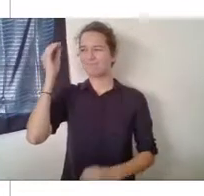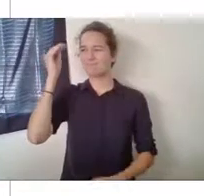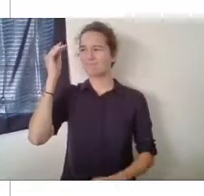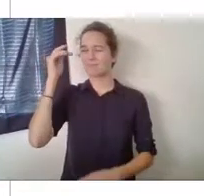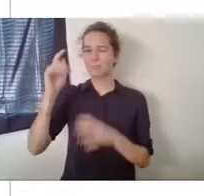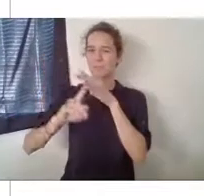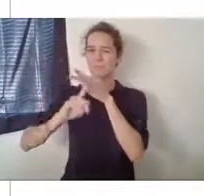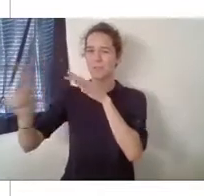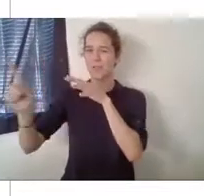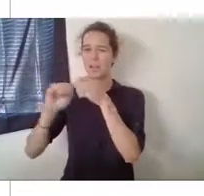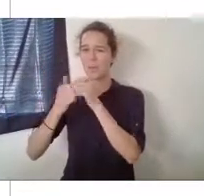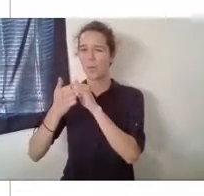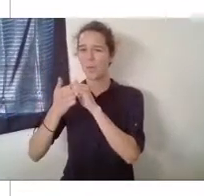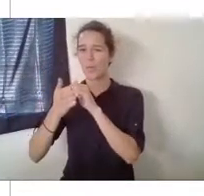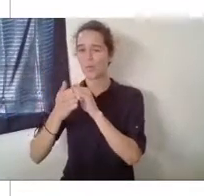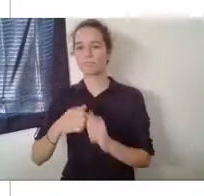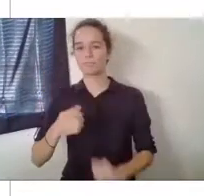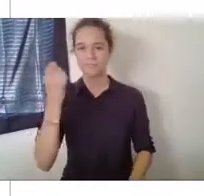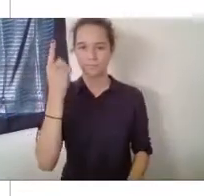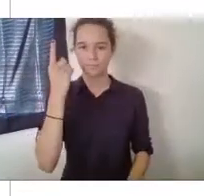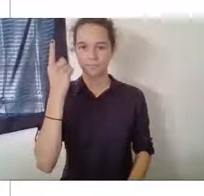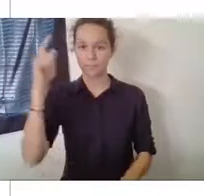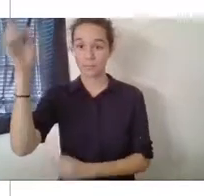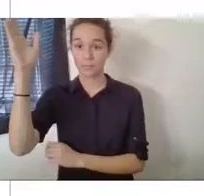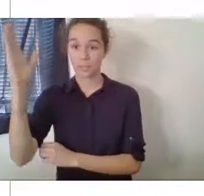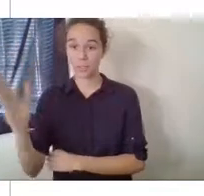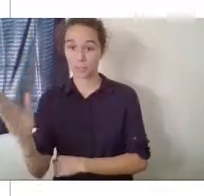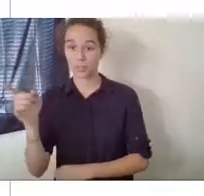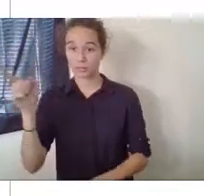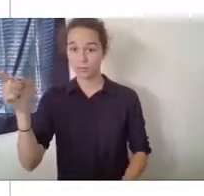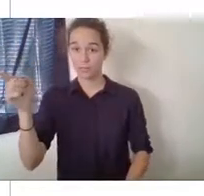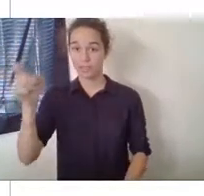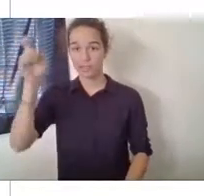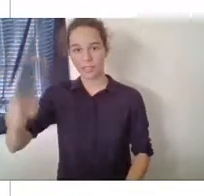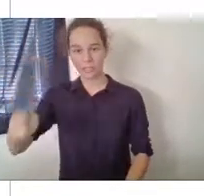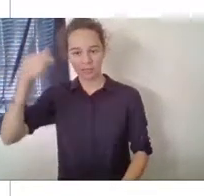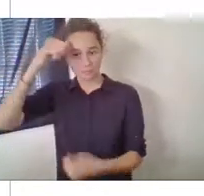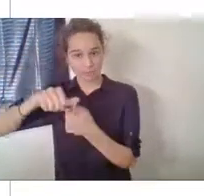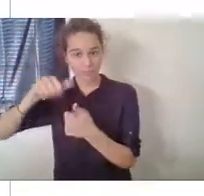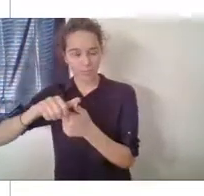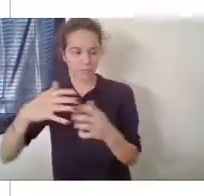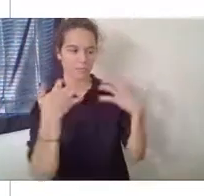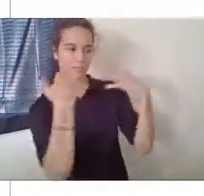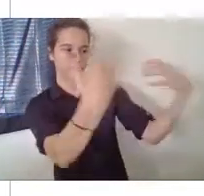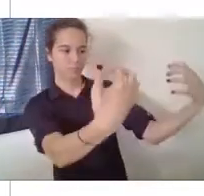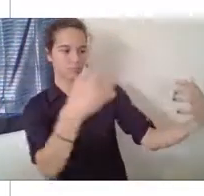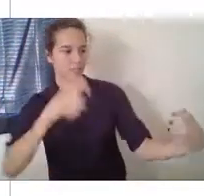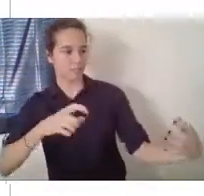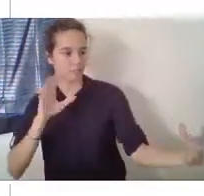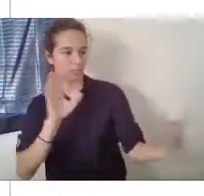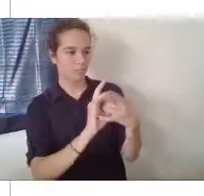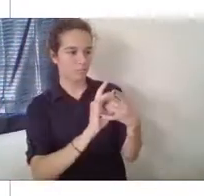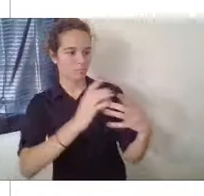it's the speaker's responsibility to understand what's going on with their audience, and body language is a powerful way to assess